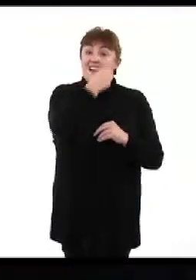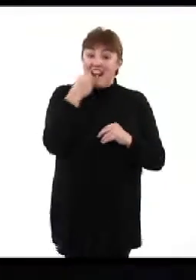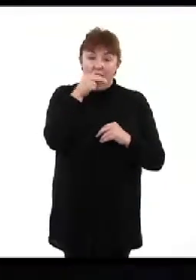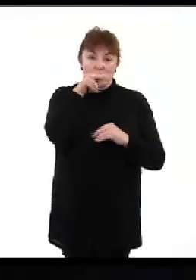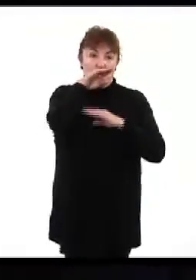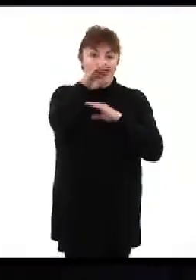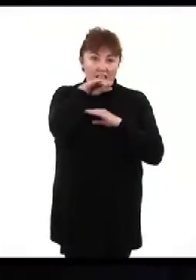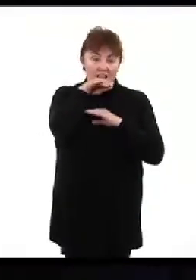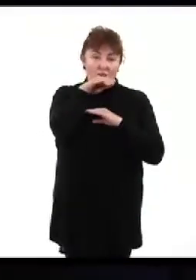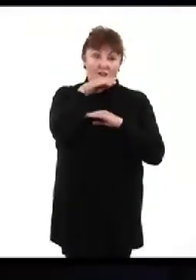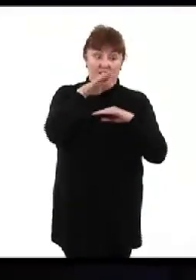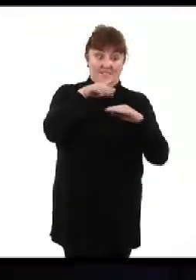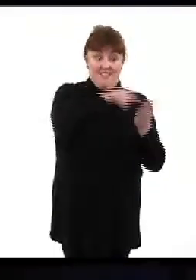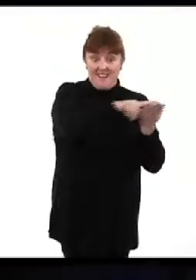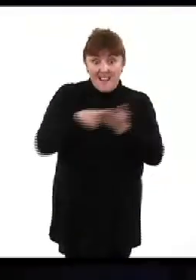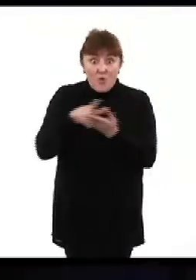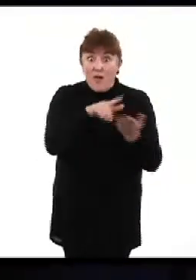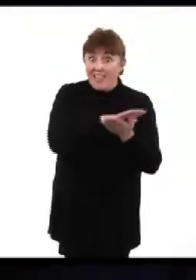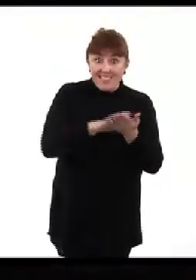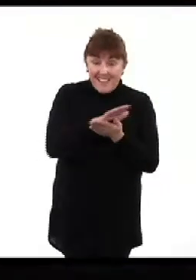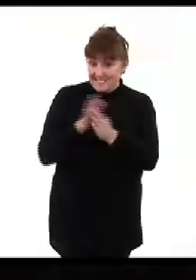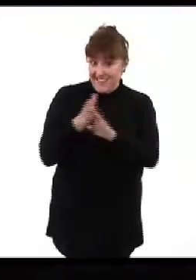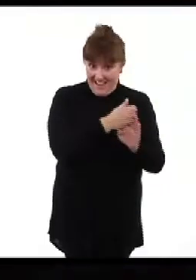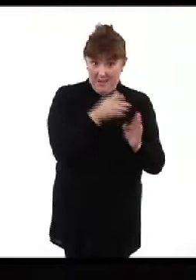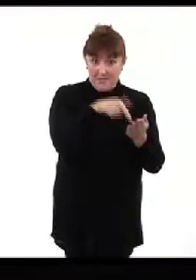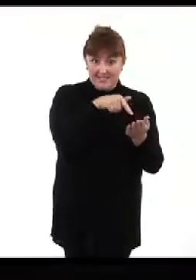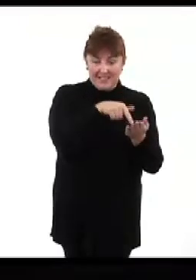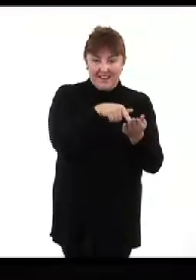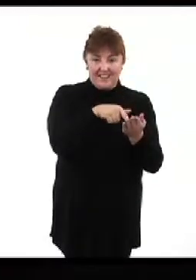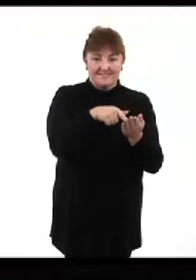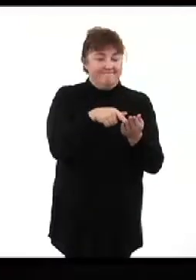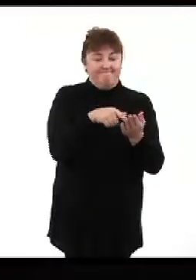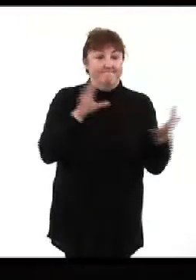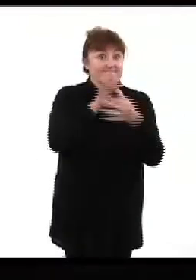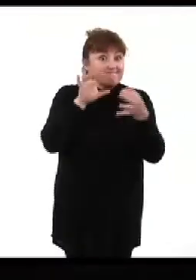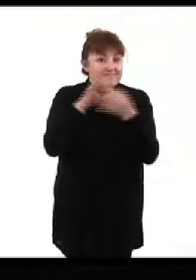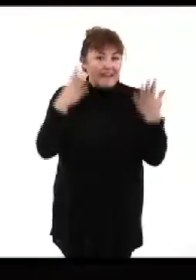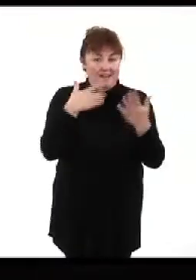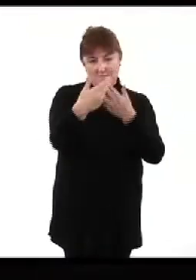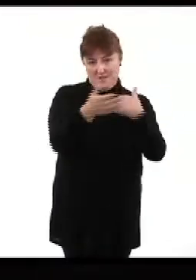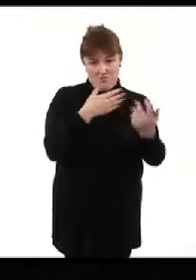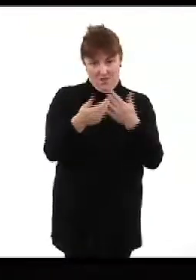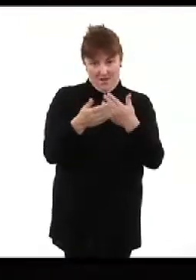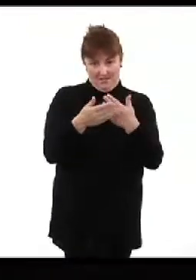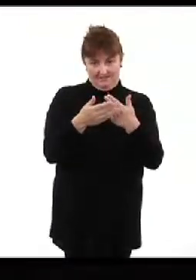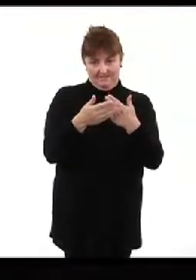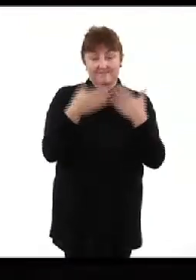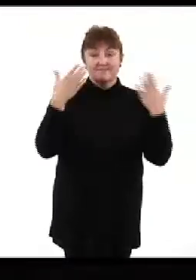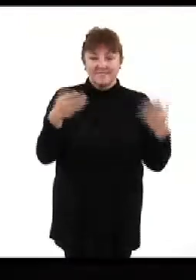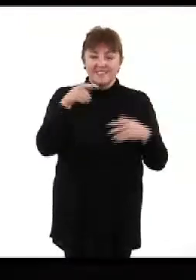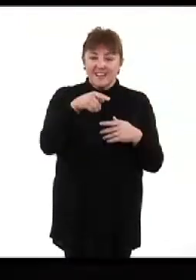they're manual components that have to be assembled. And these are from linguistic models of the forms of speech or